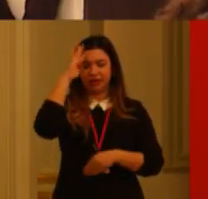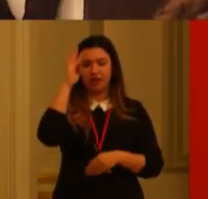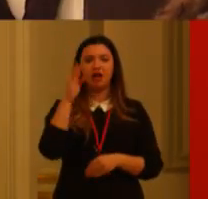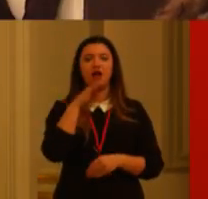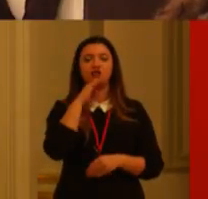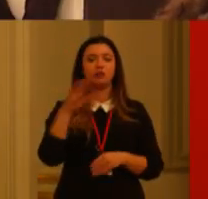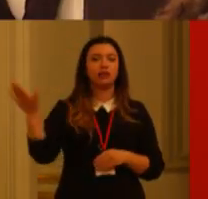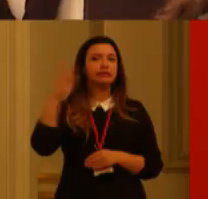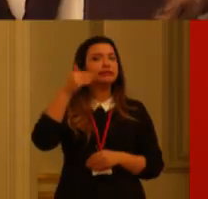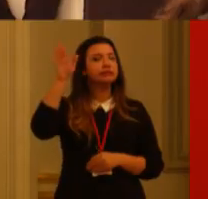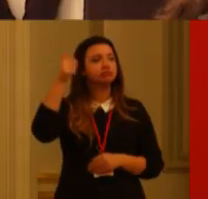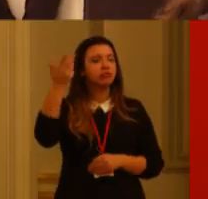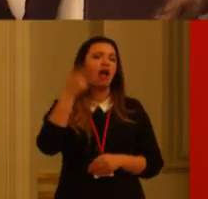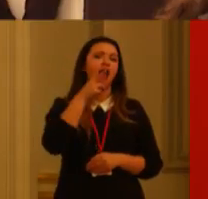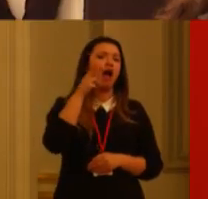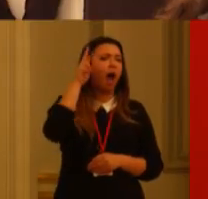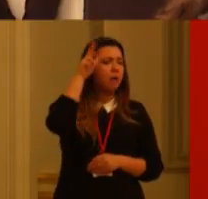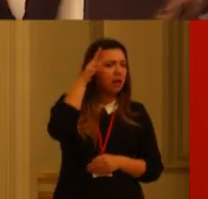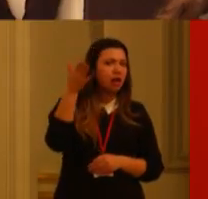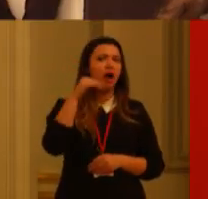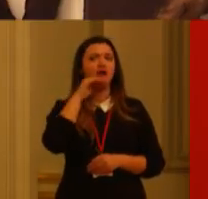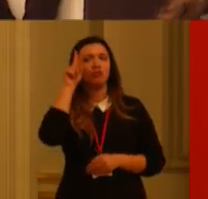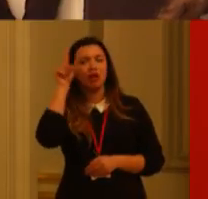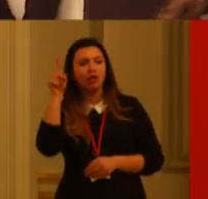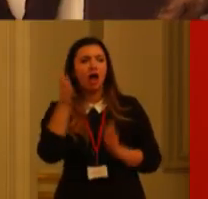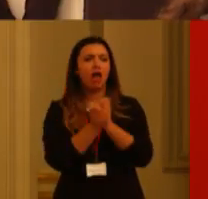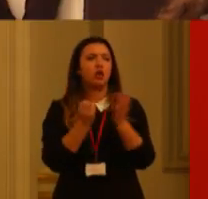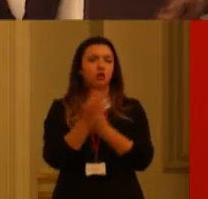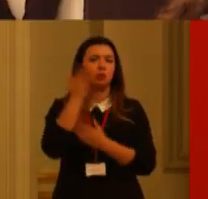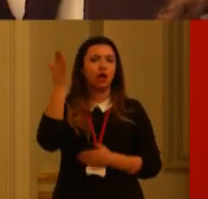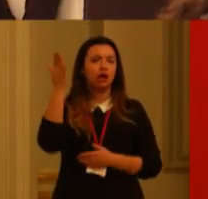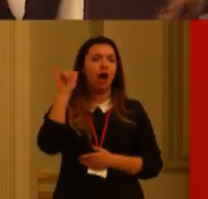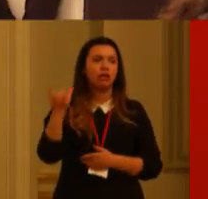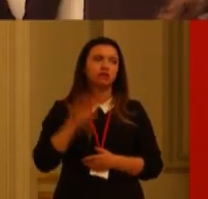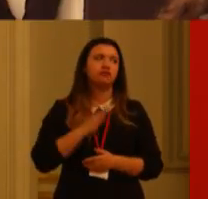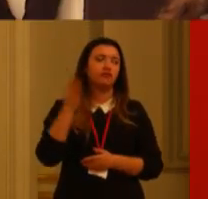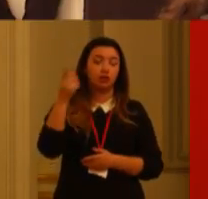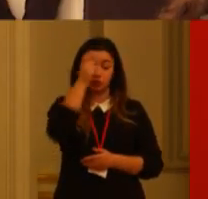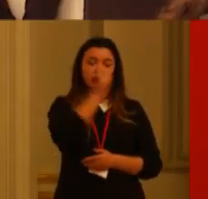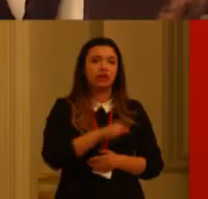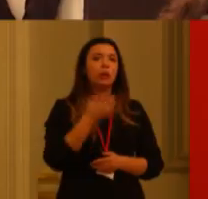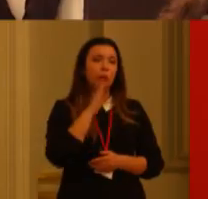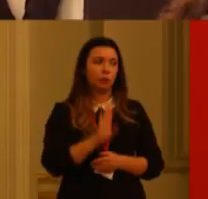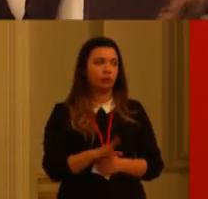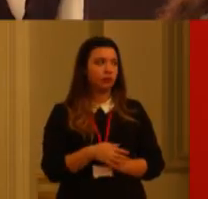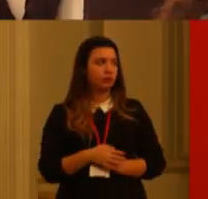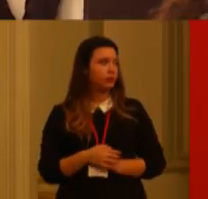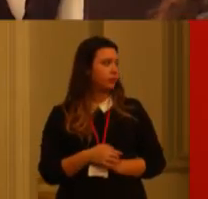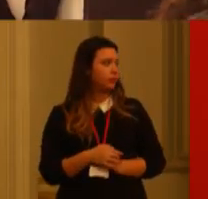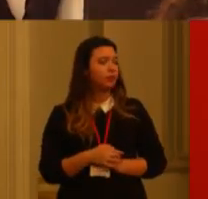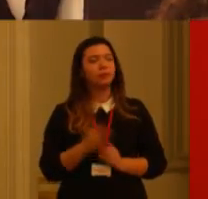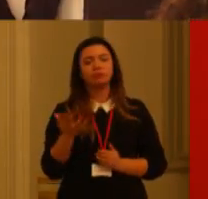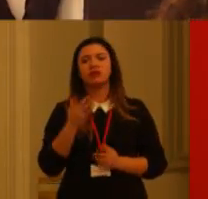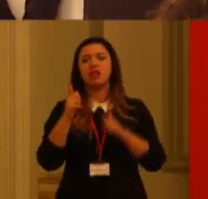overseas, or you may continue your life overseas, especially in Europe and US. You have the right to start a family,